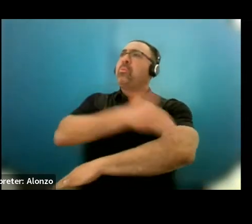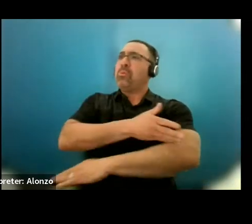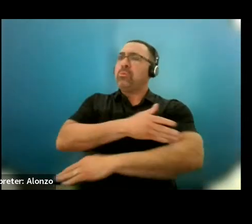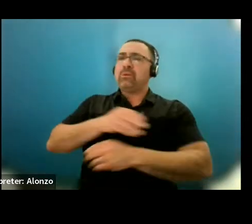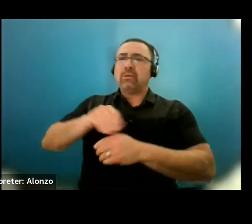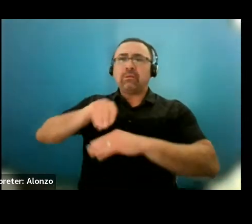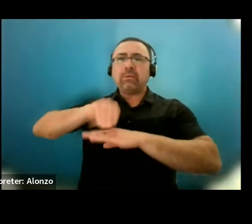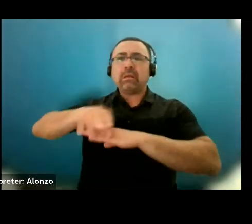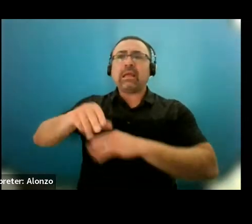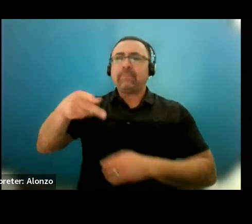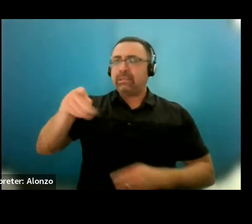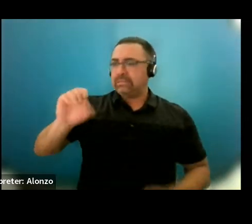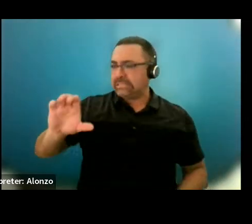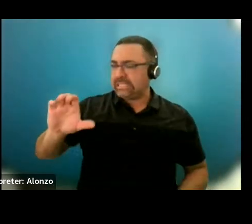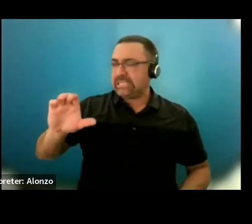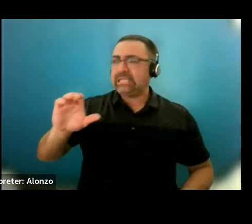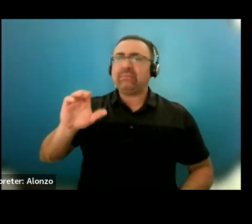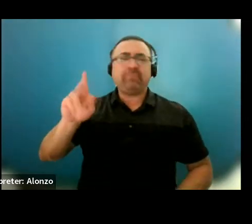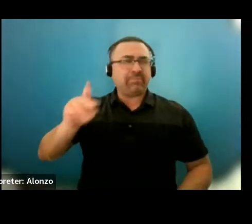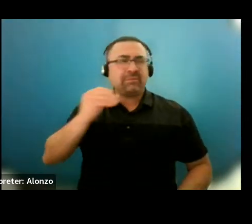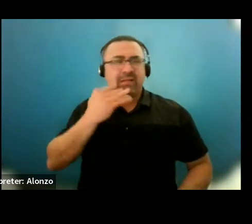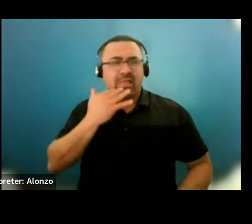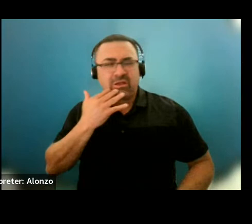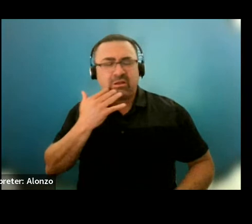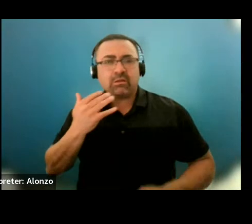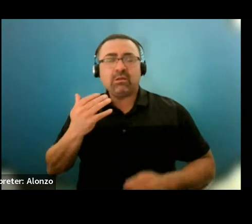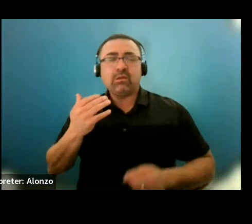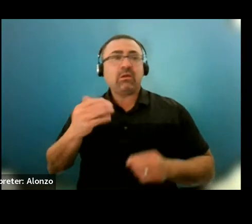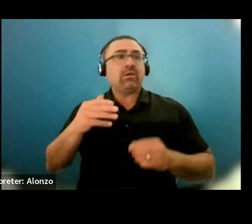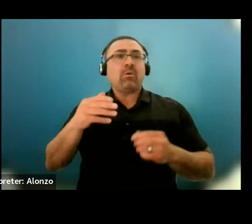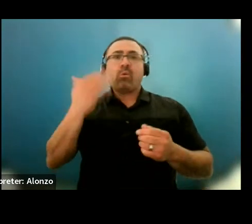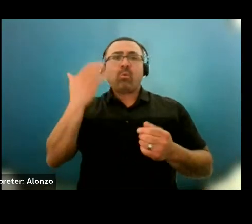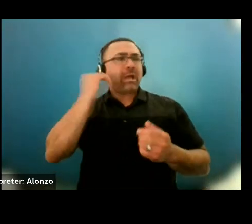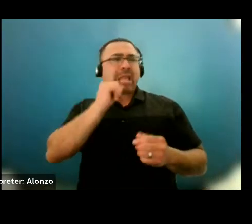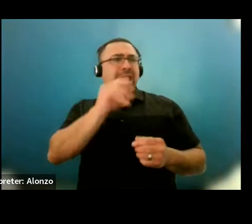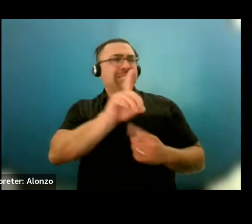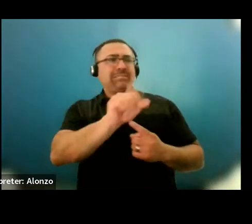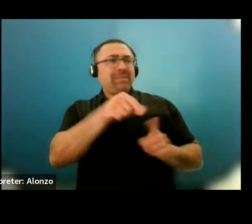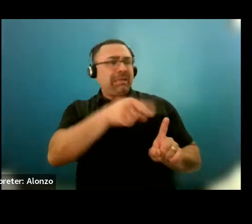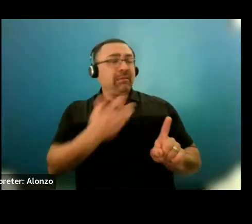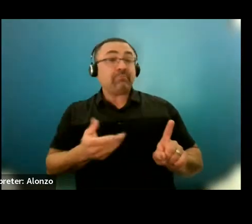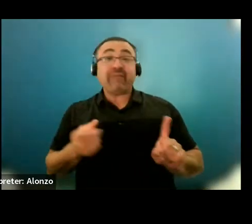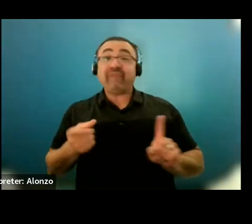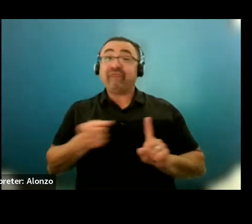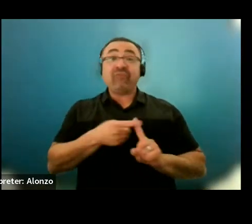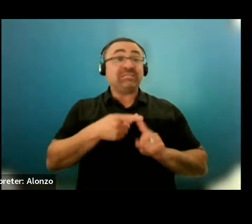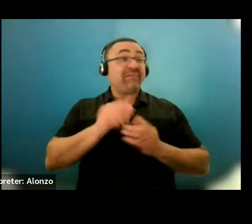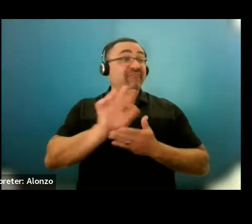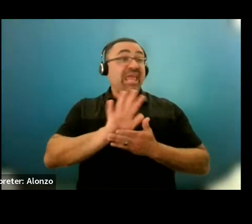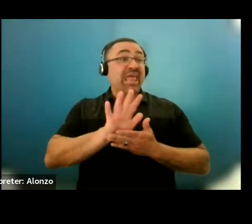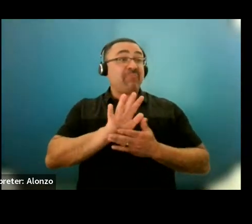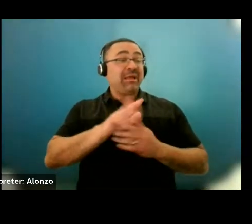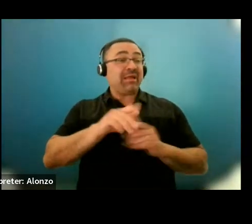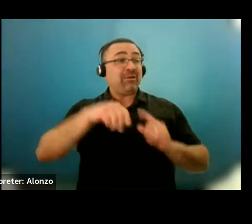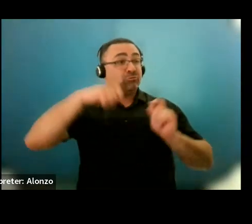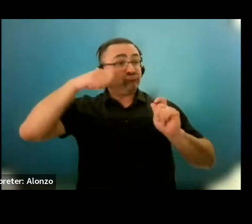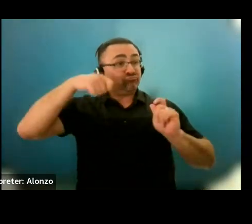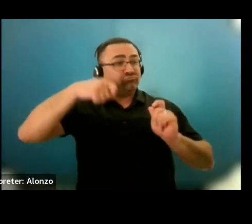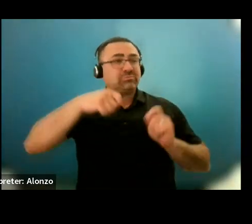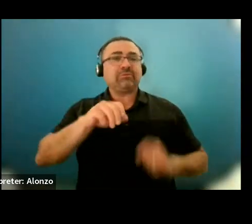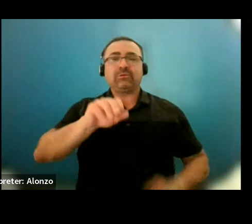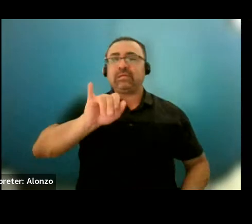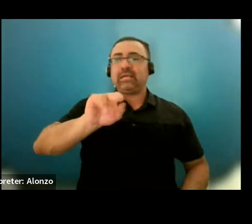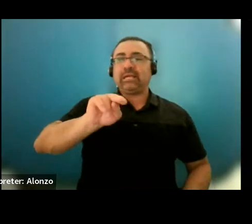color. Look at what folks have done. So why not disability? And so my very first film was called The Invalid